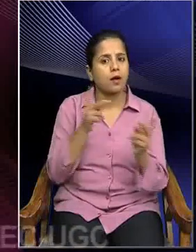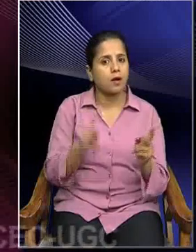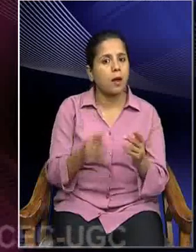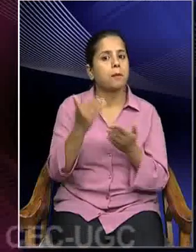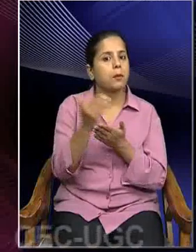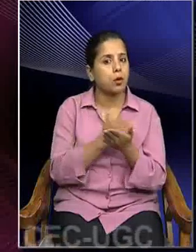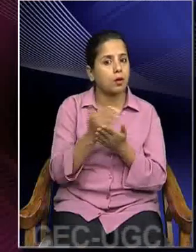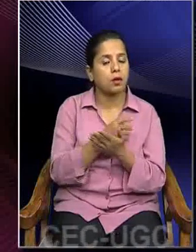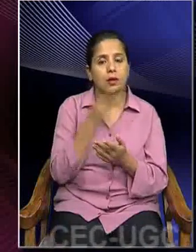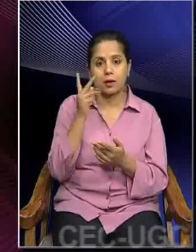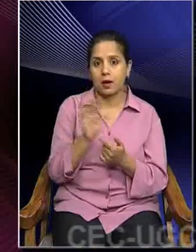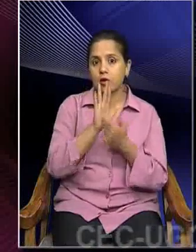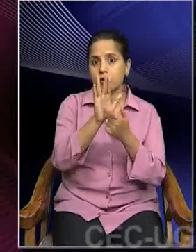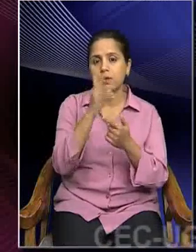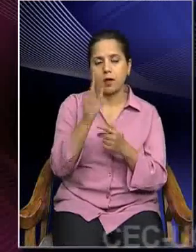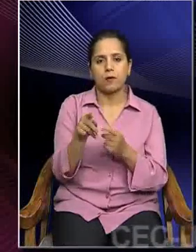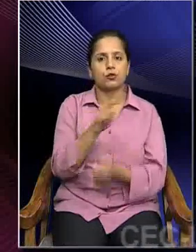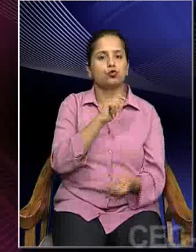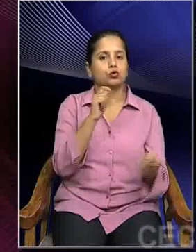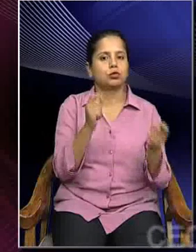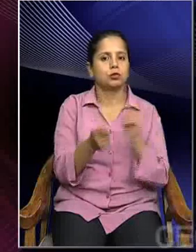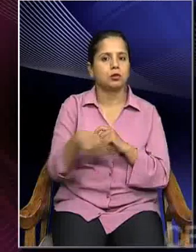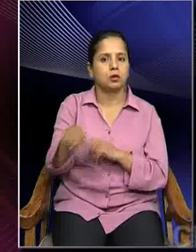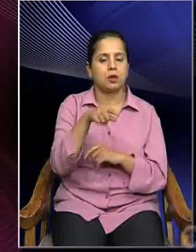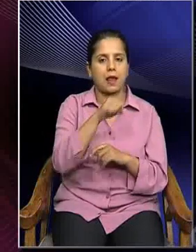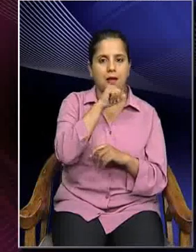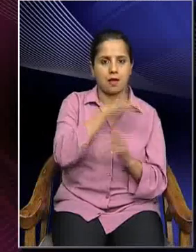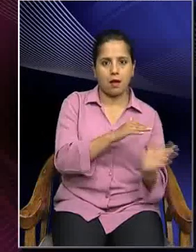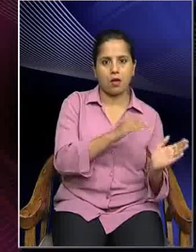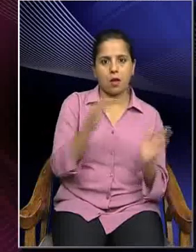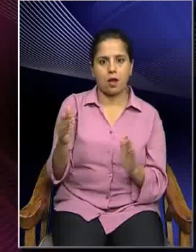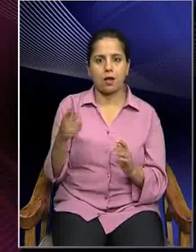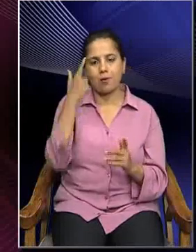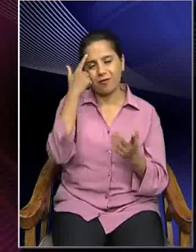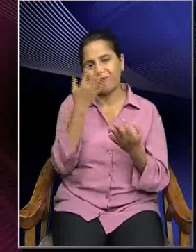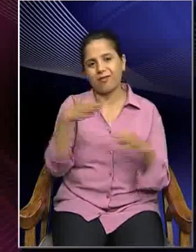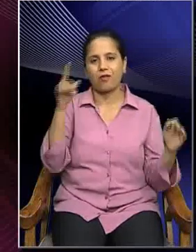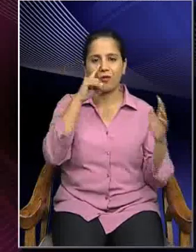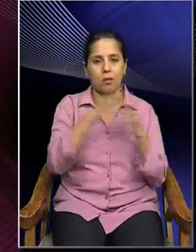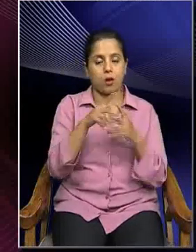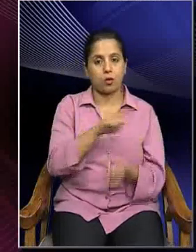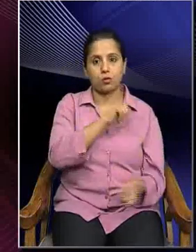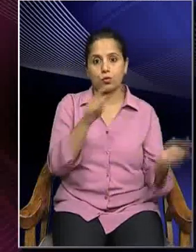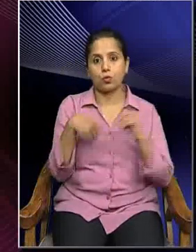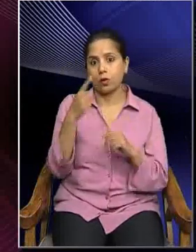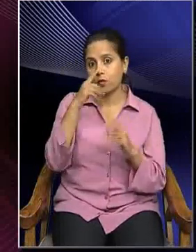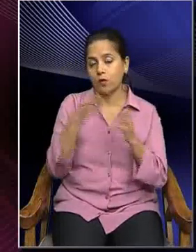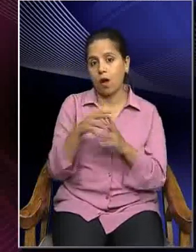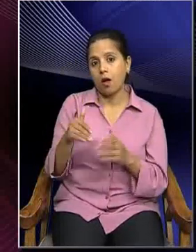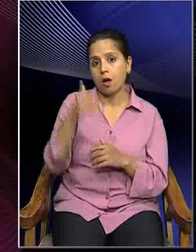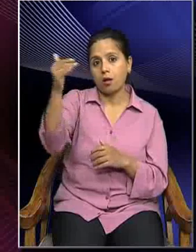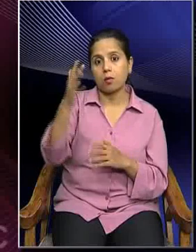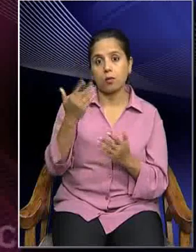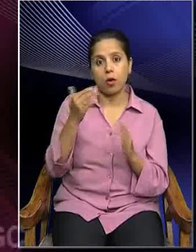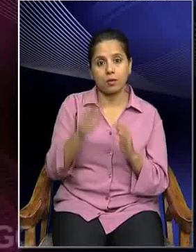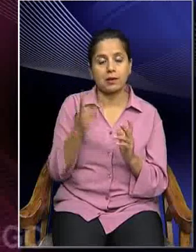ceremonies mark a transition from a young carefree girl to a girl who would be then